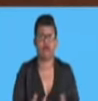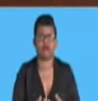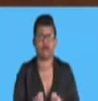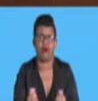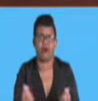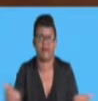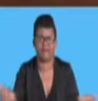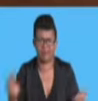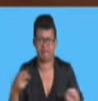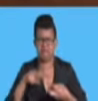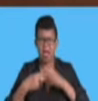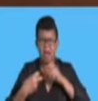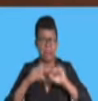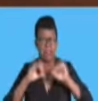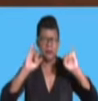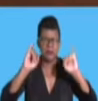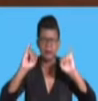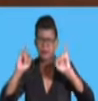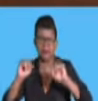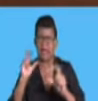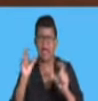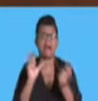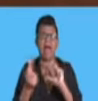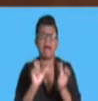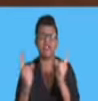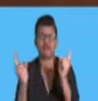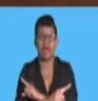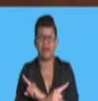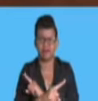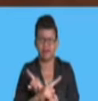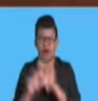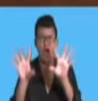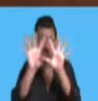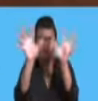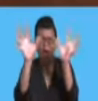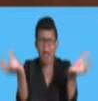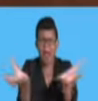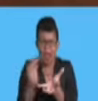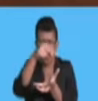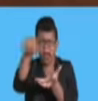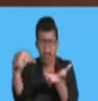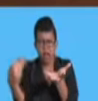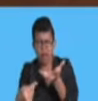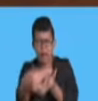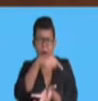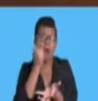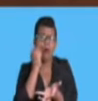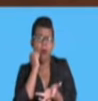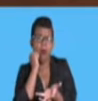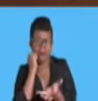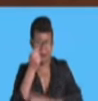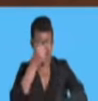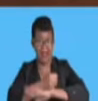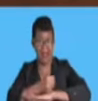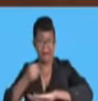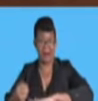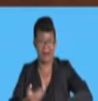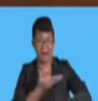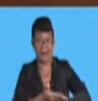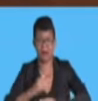and global warming that the government coalition of the SPT and GBP, with me as Prime